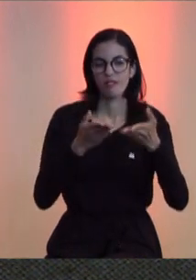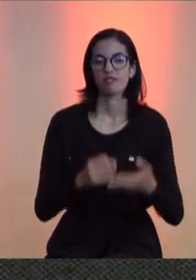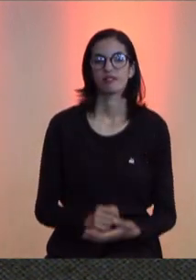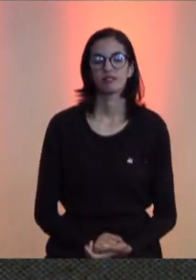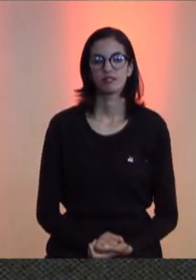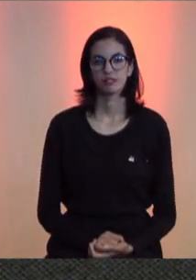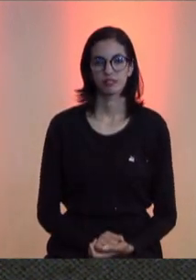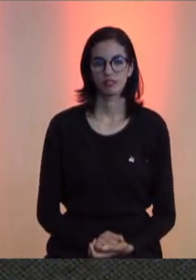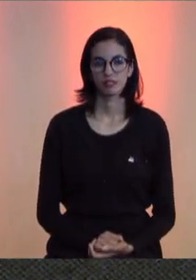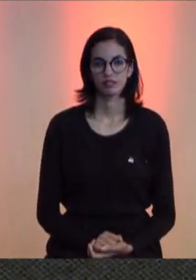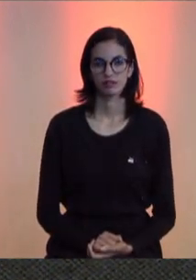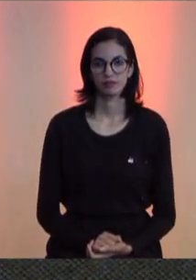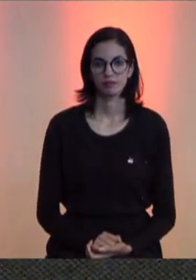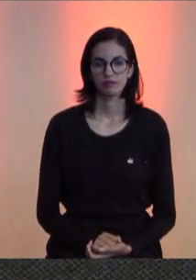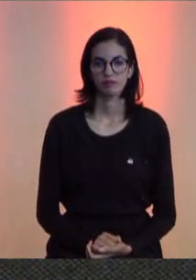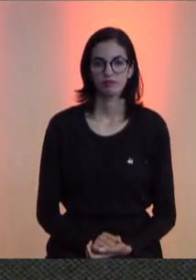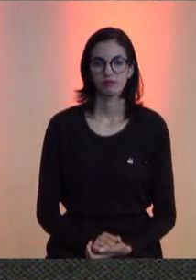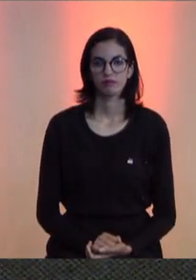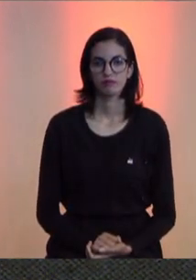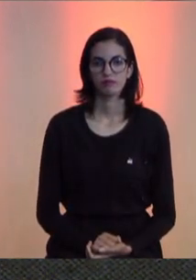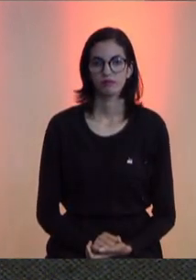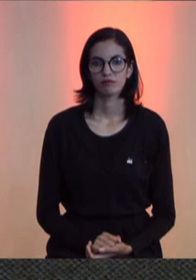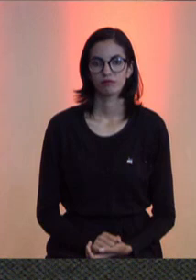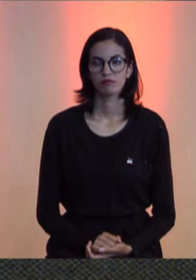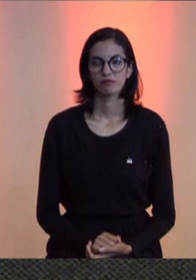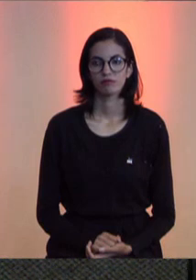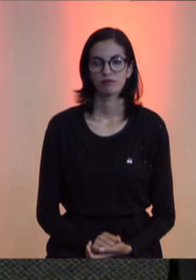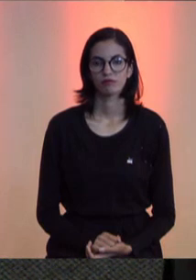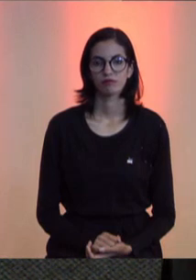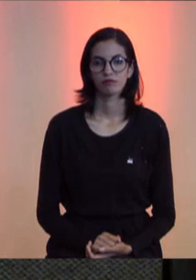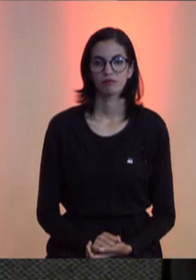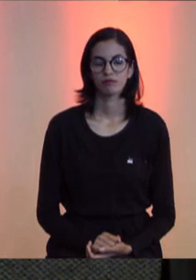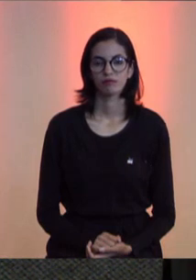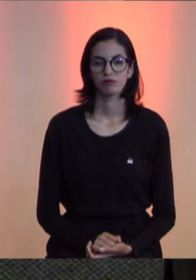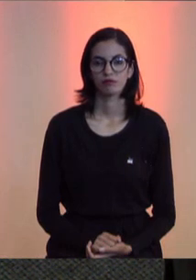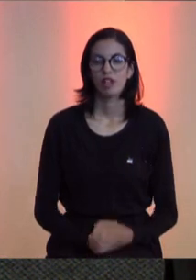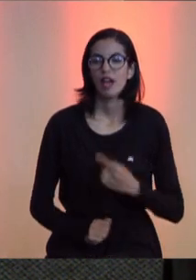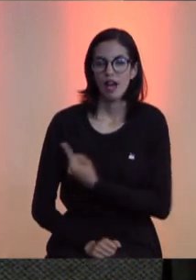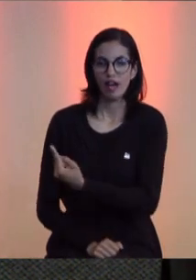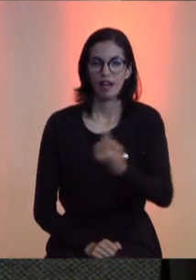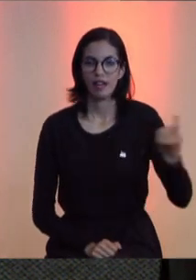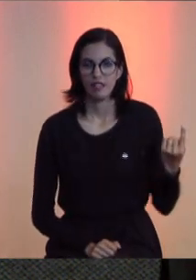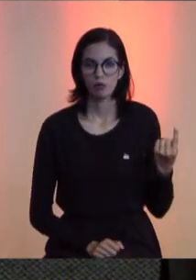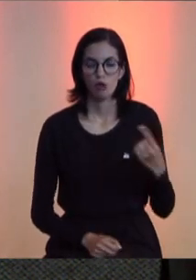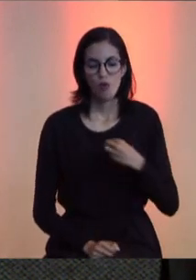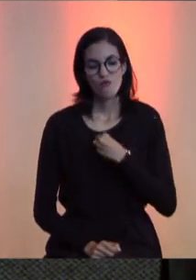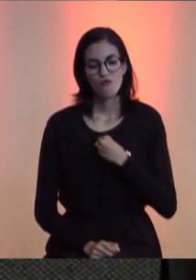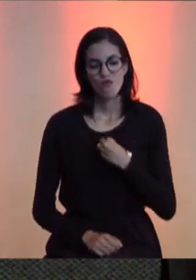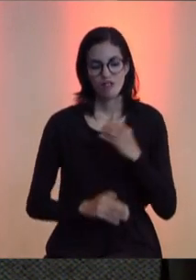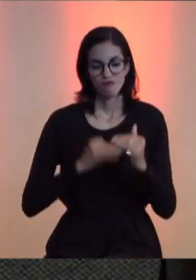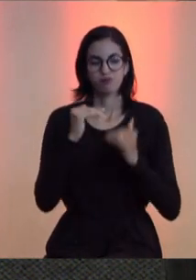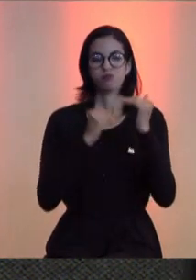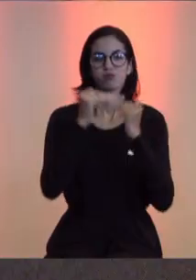faith that is called but if not. A desarrollar una fe que podemos llamarle aún si